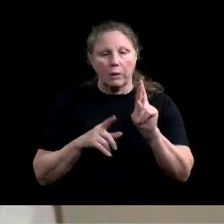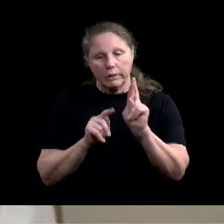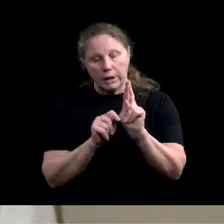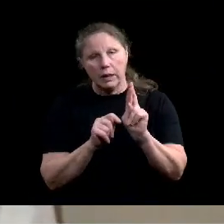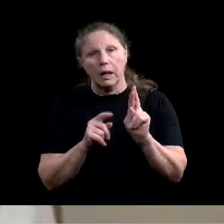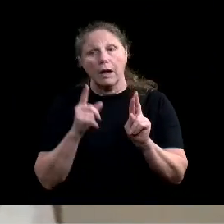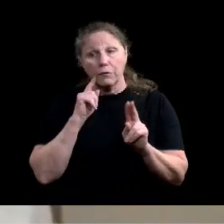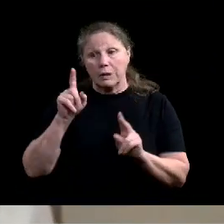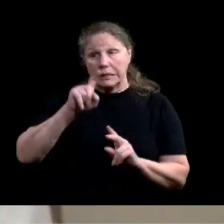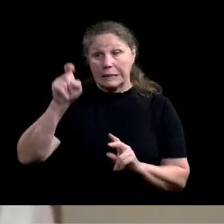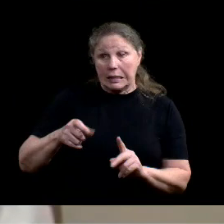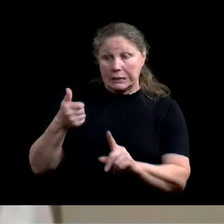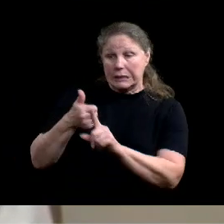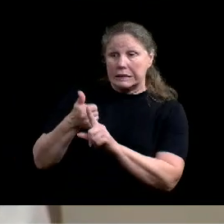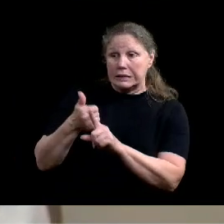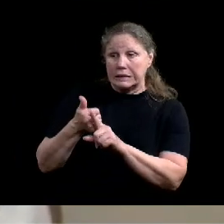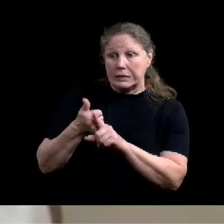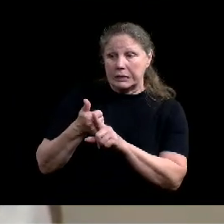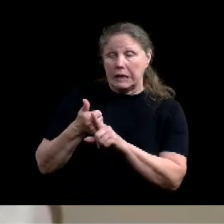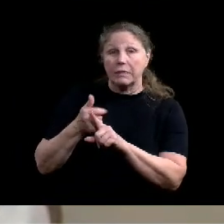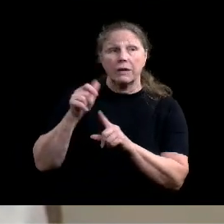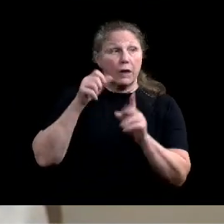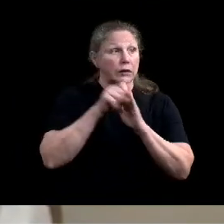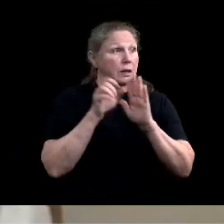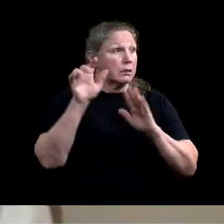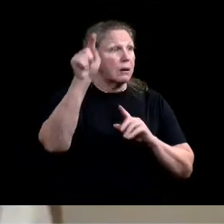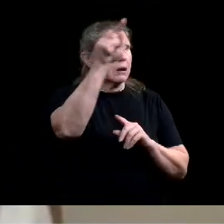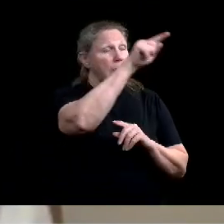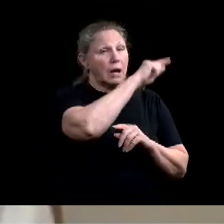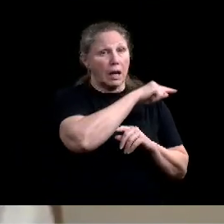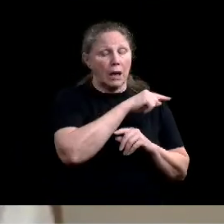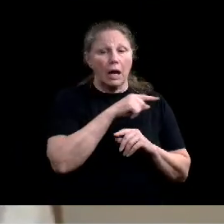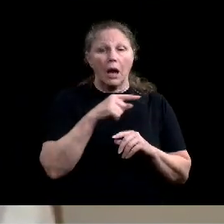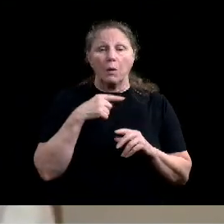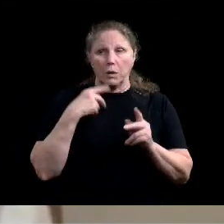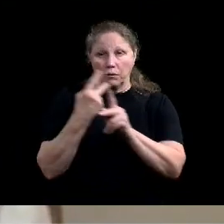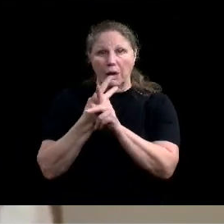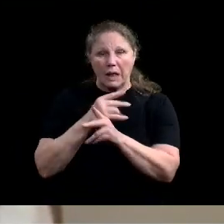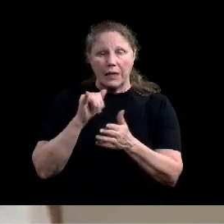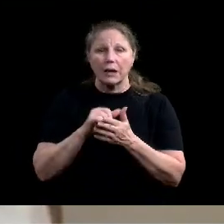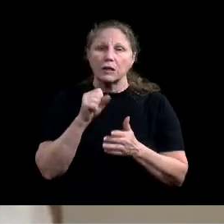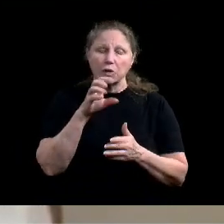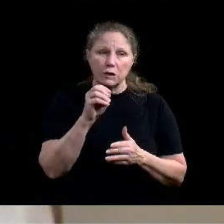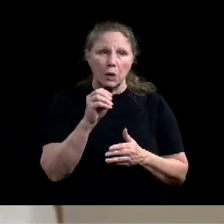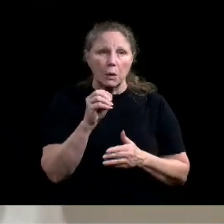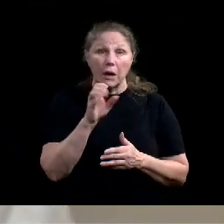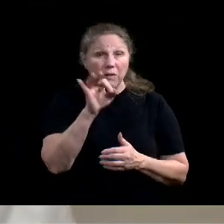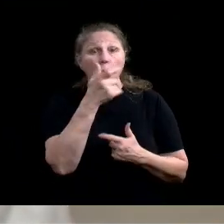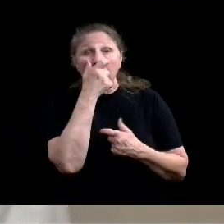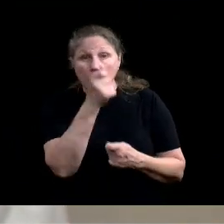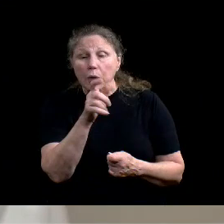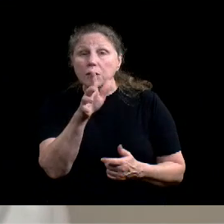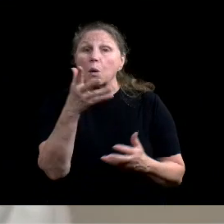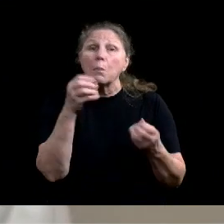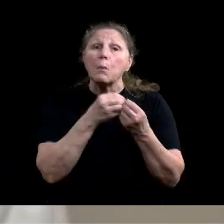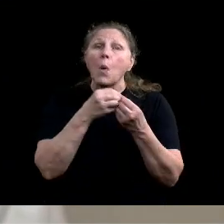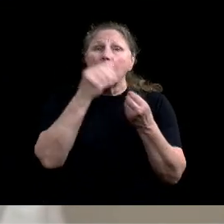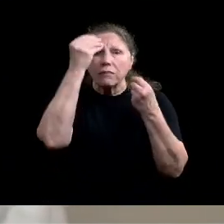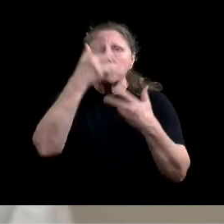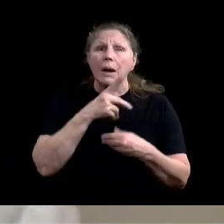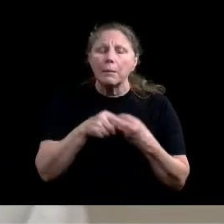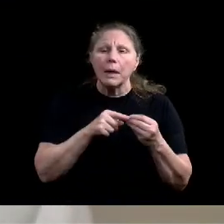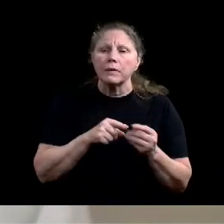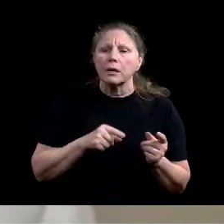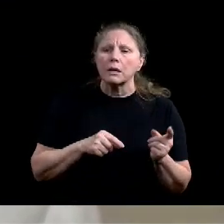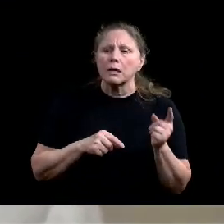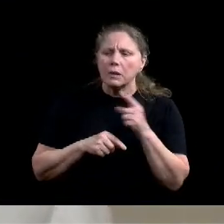states. So I would just suggest going if you're interested. And that's put together by, I can't remember his first name, last name is Systrom. He's one of